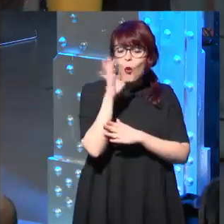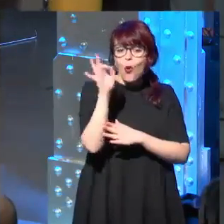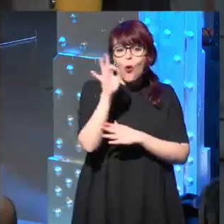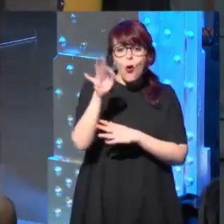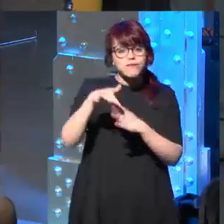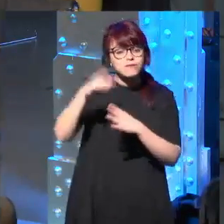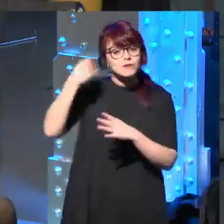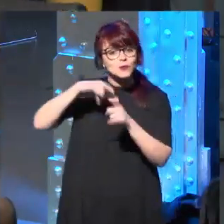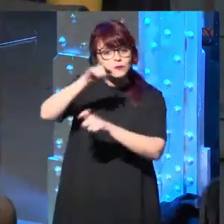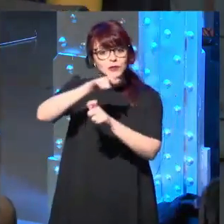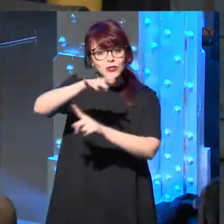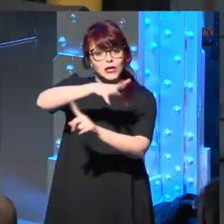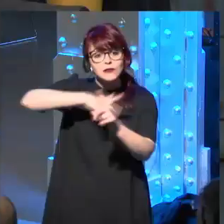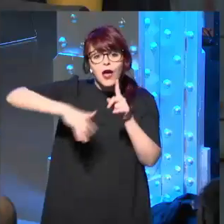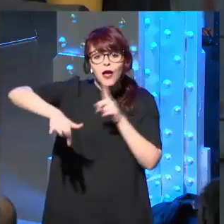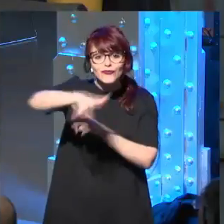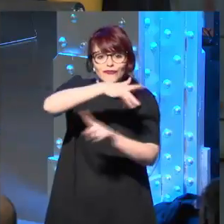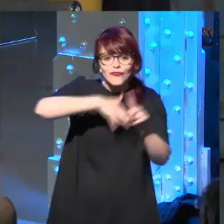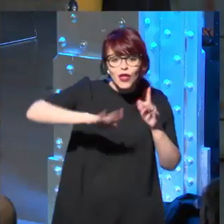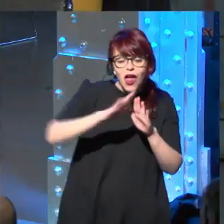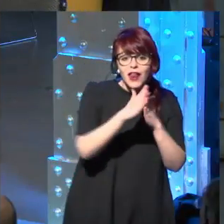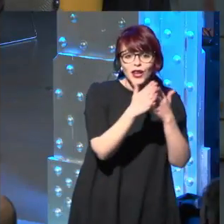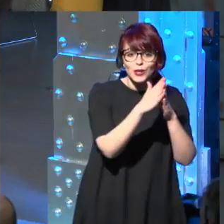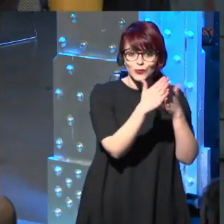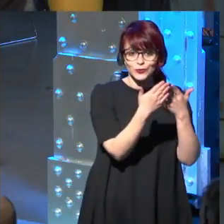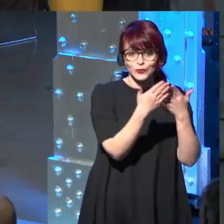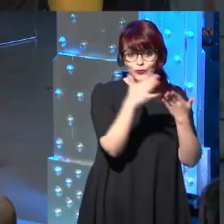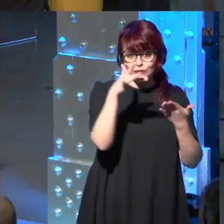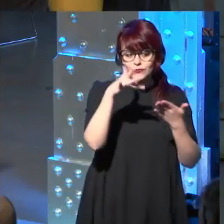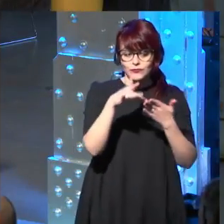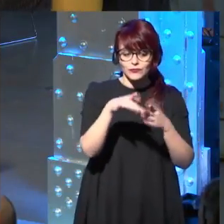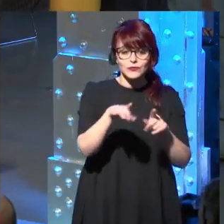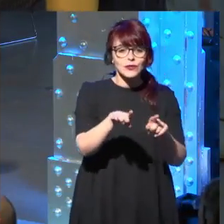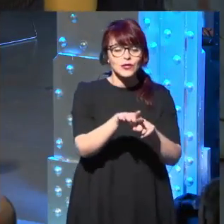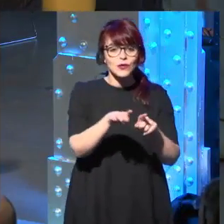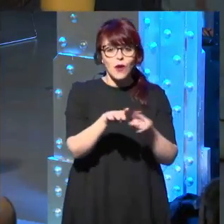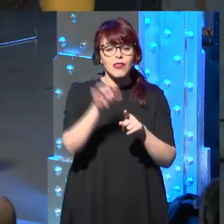people that surround him in his books,